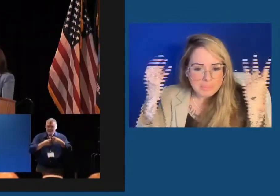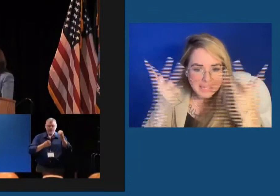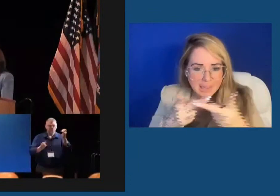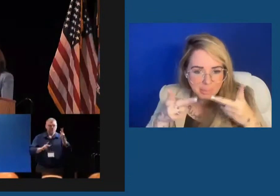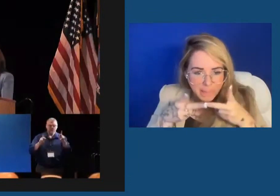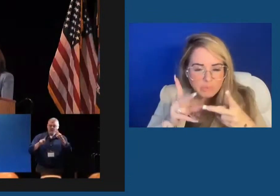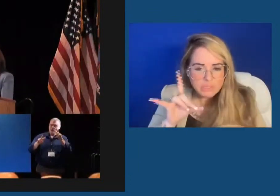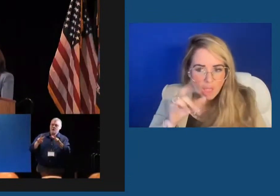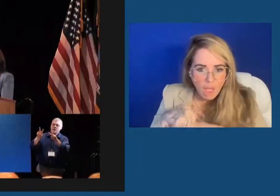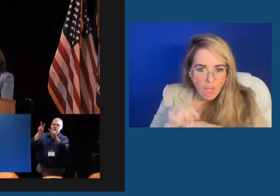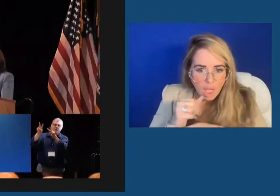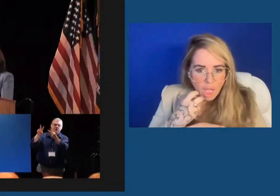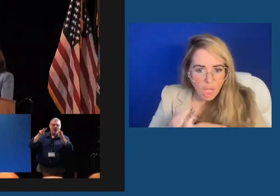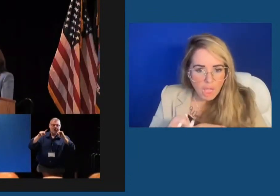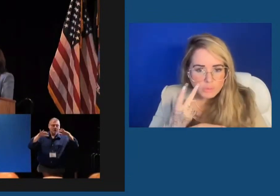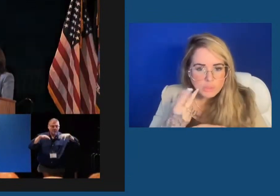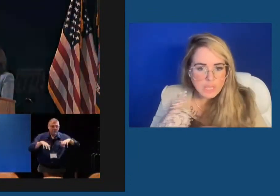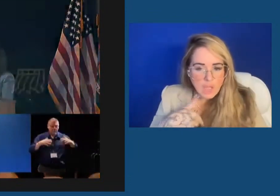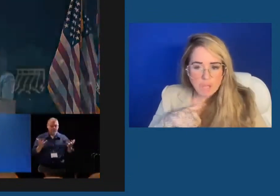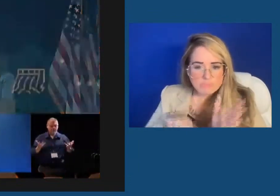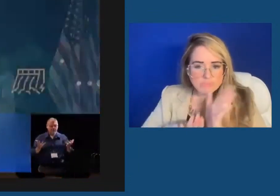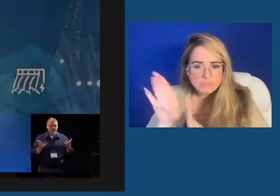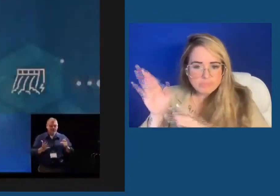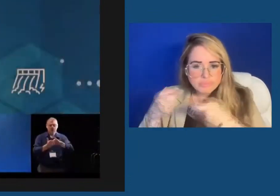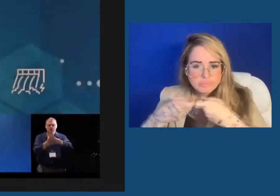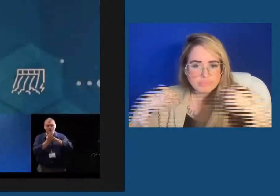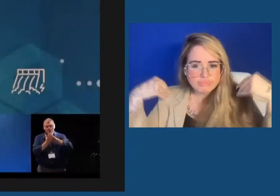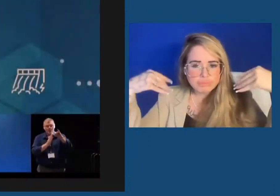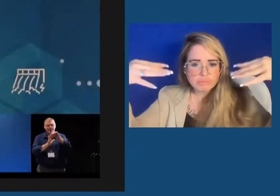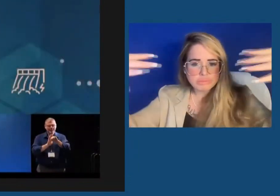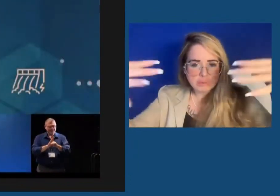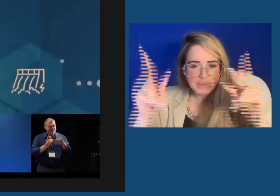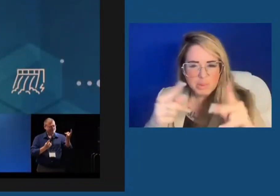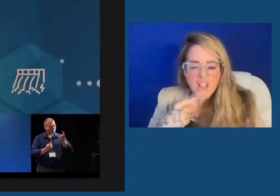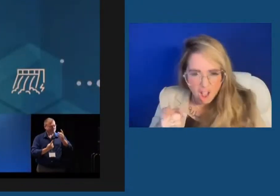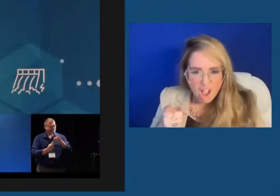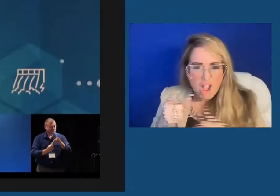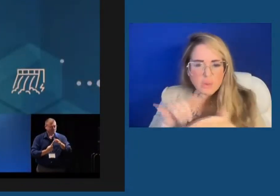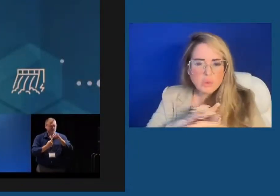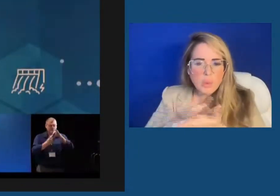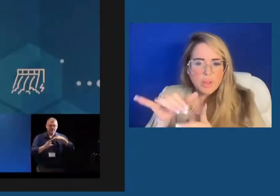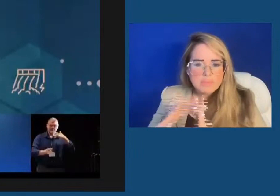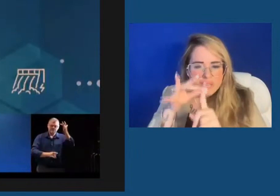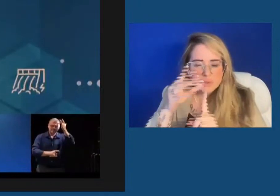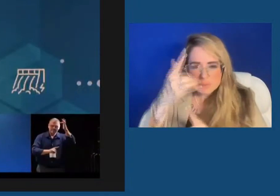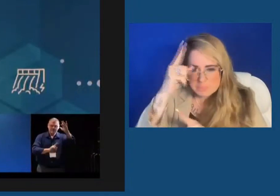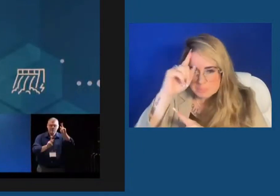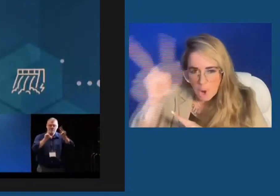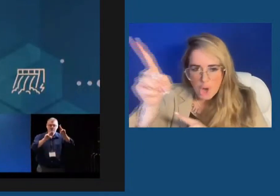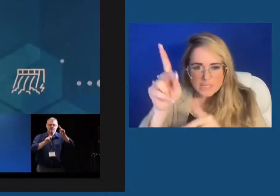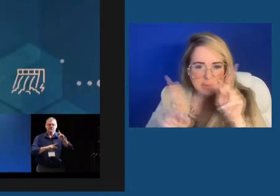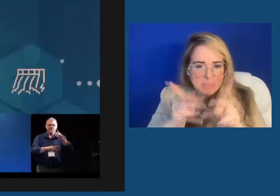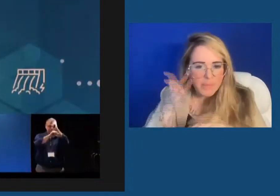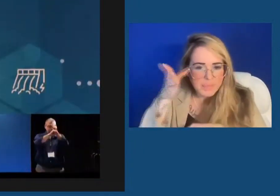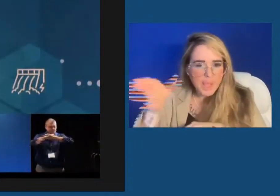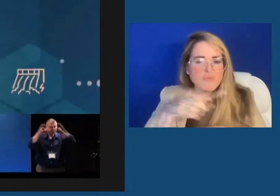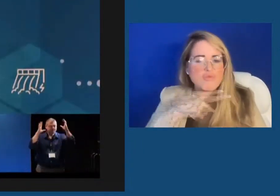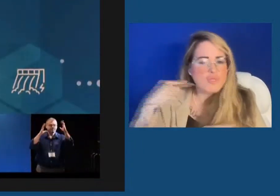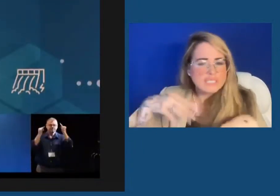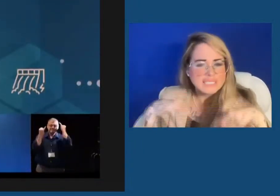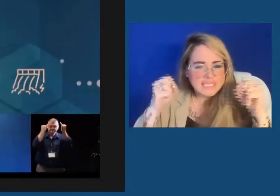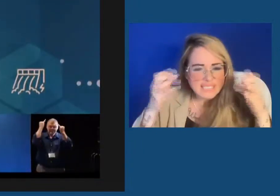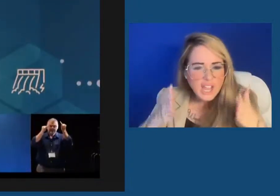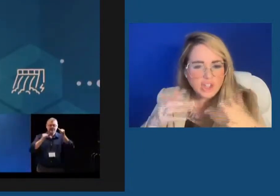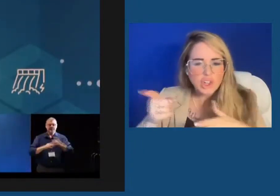awe at us at that time that, wow, New York has something special. They have the smartest people, the innovators, the risk takers.